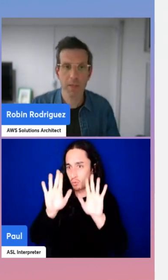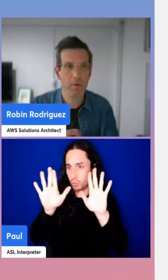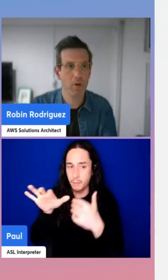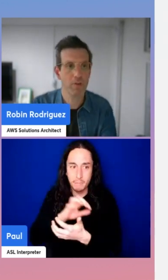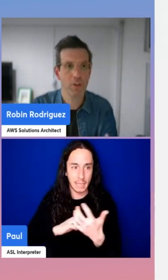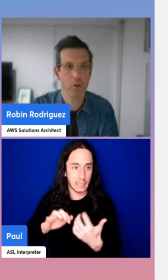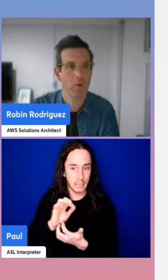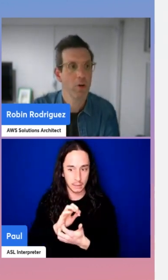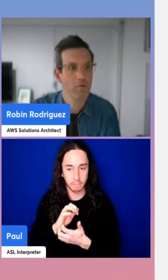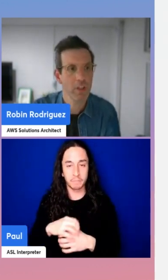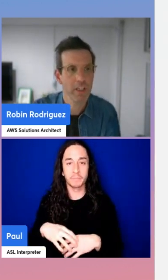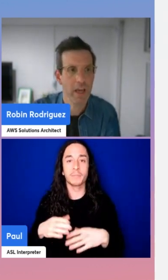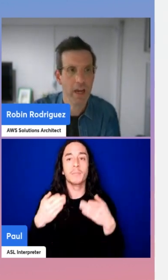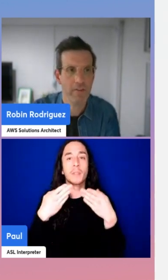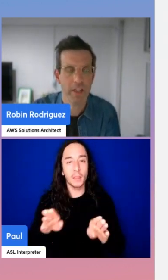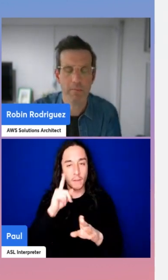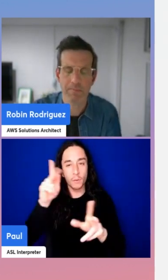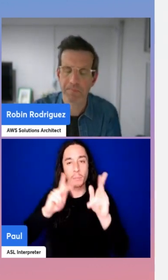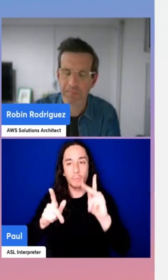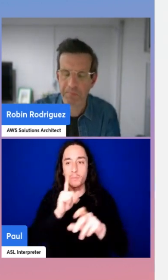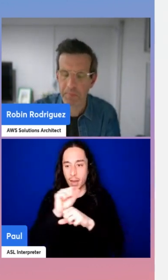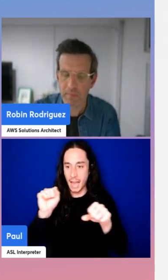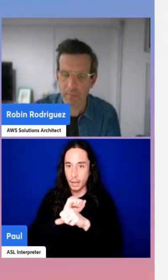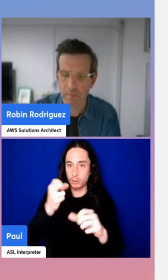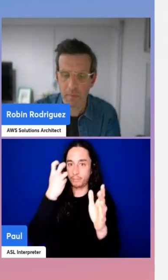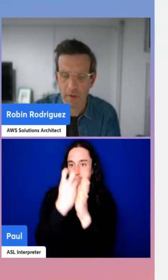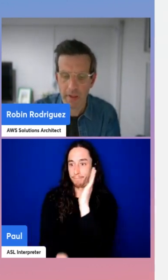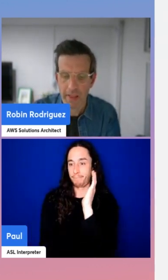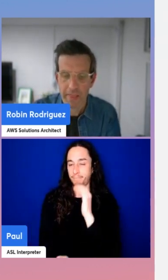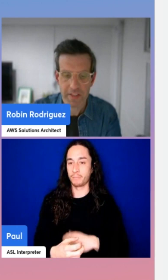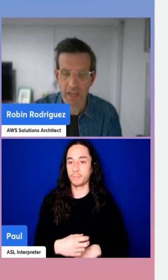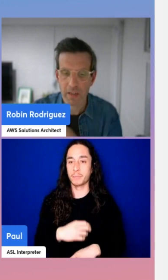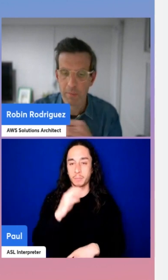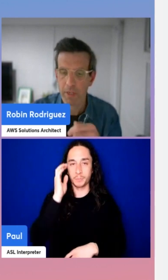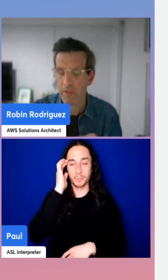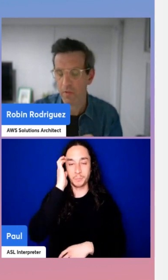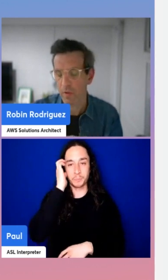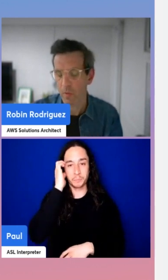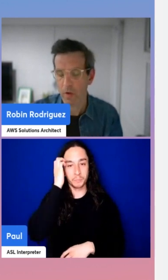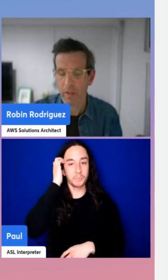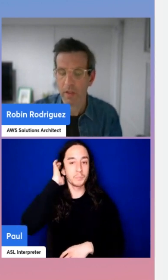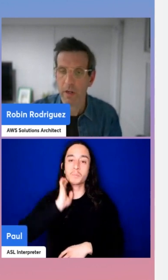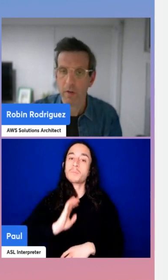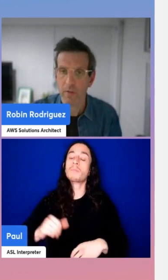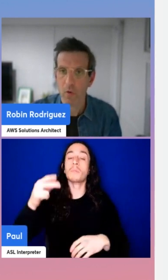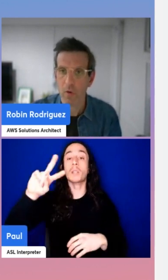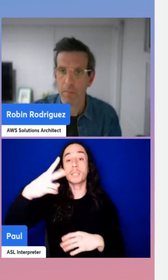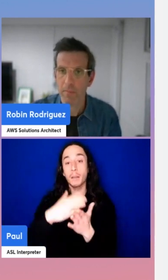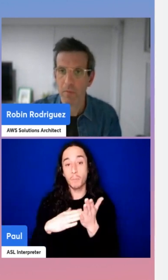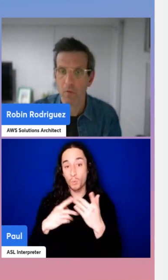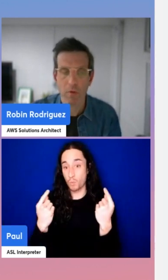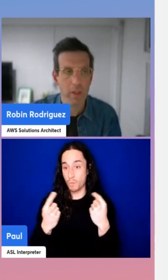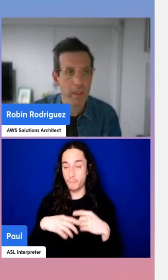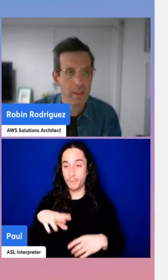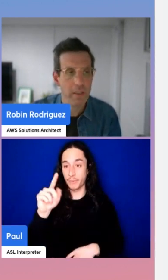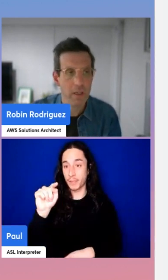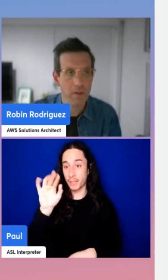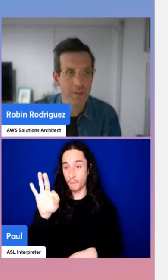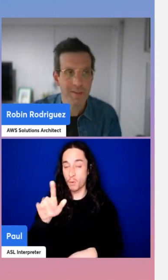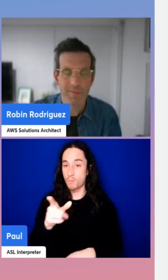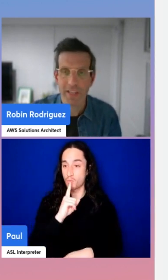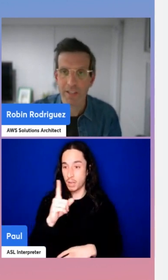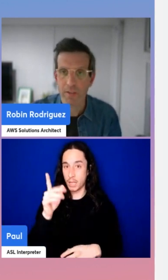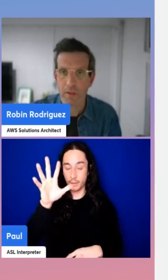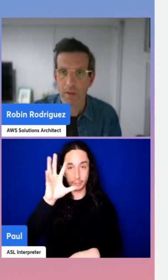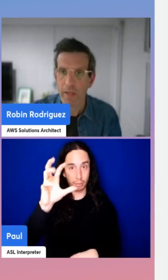allows people to really dive in. The second piece where I think Terraform really